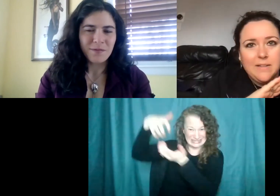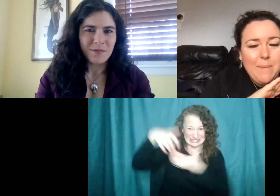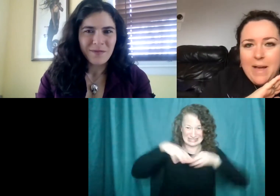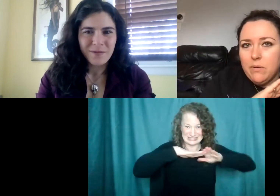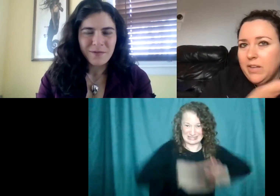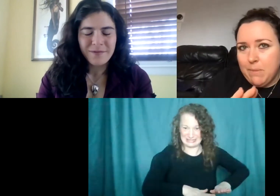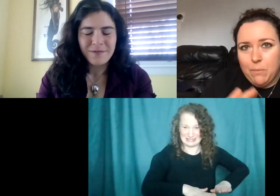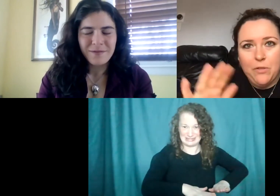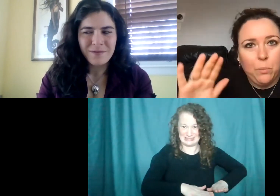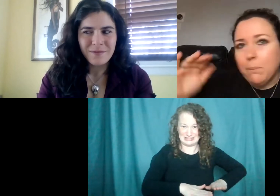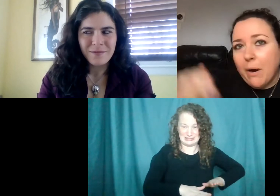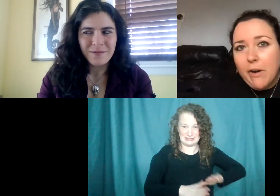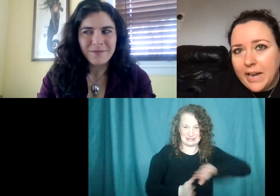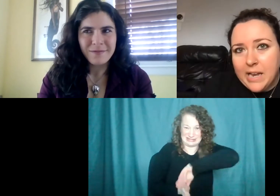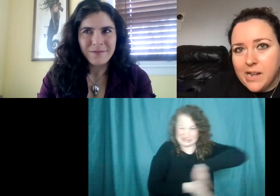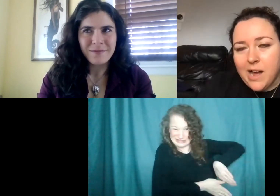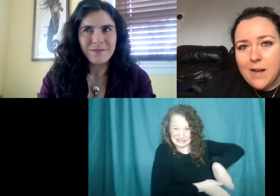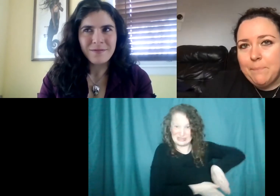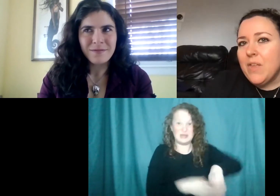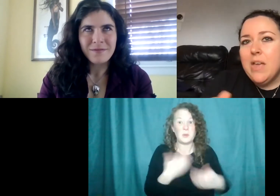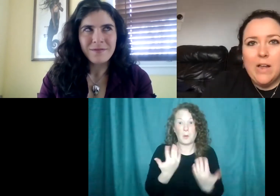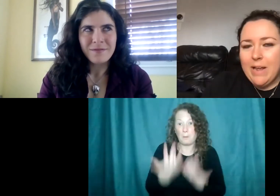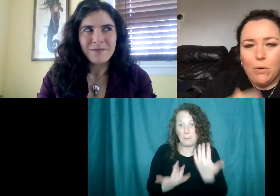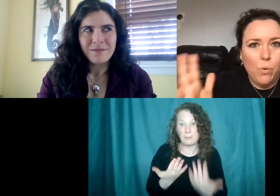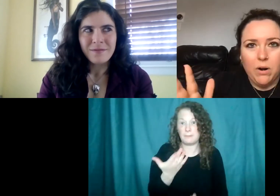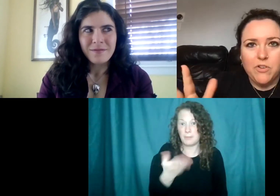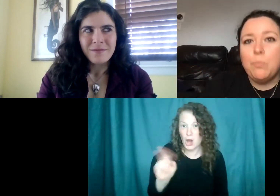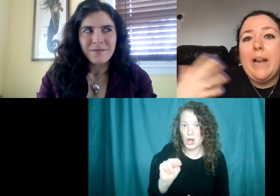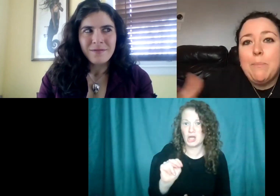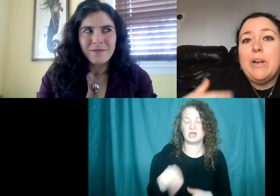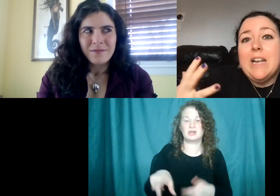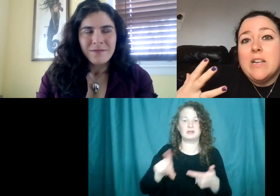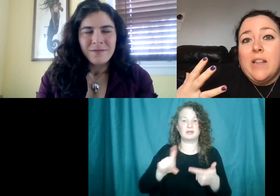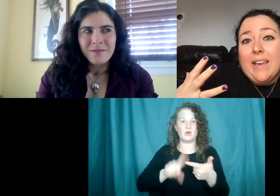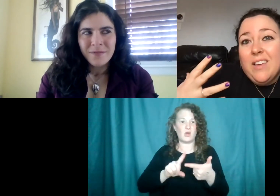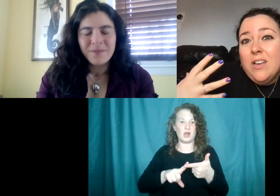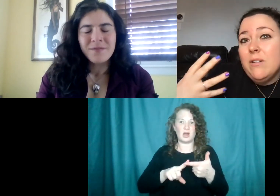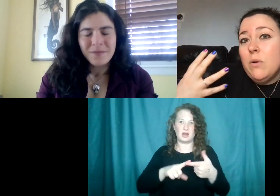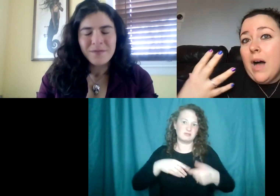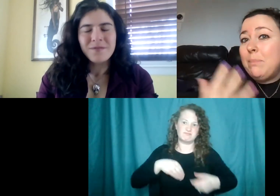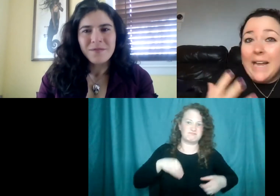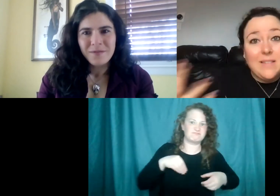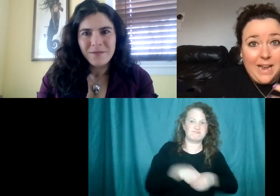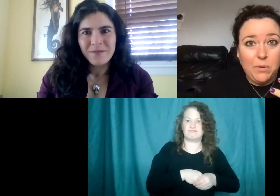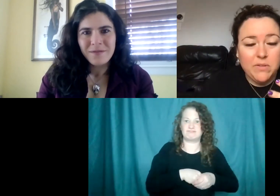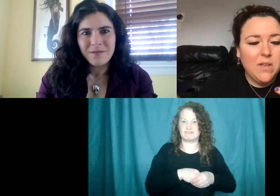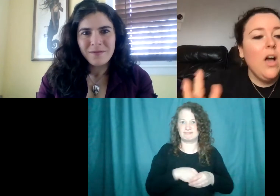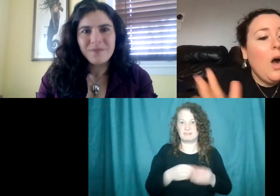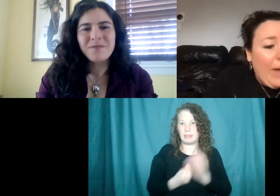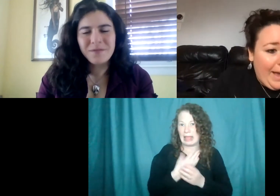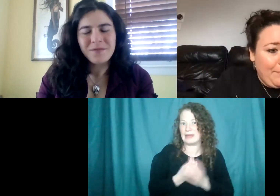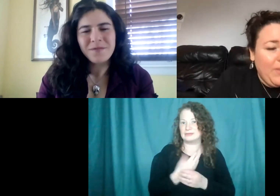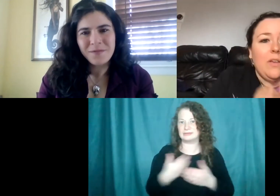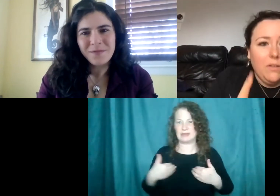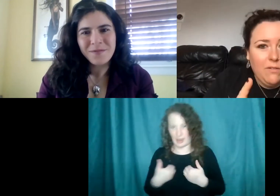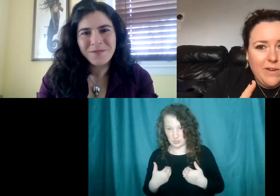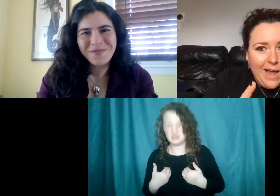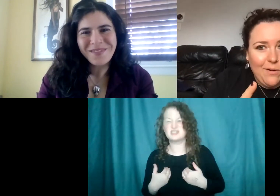and then somehow keeping it, whether we're burying it or just putting it into like plants and animals.